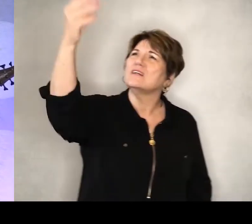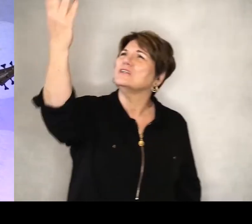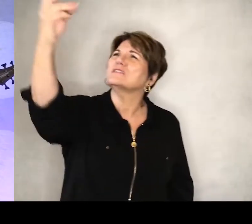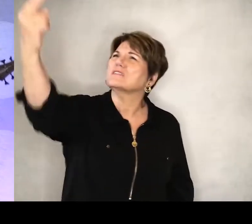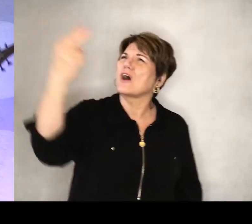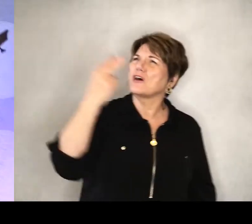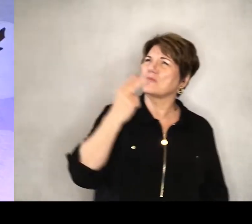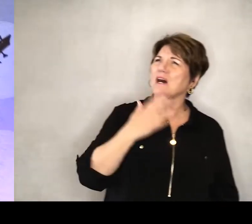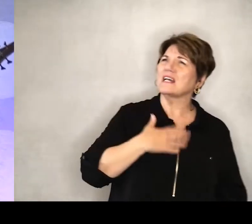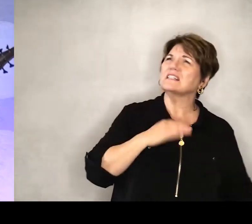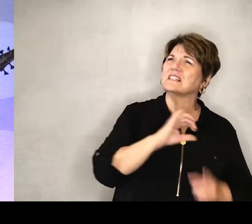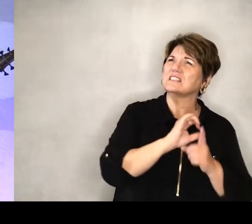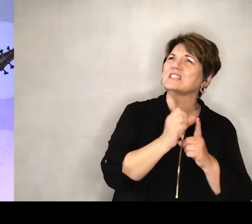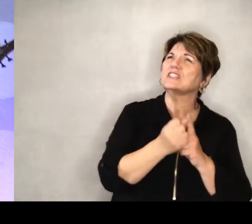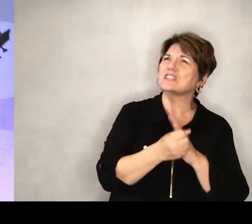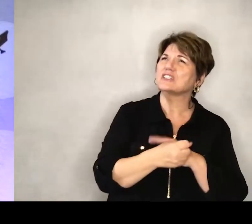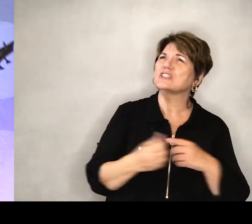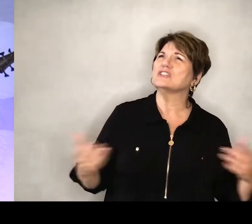oh. You saw my